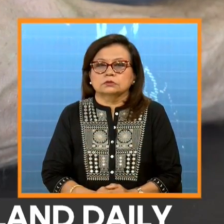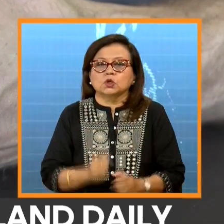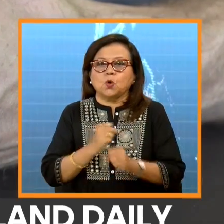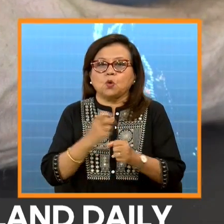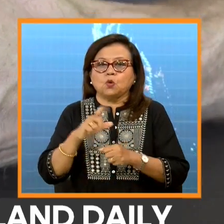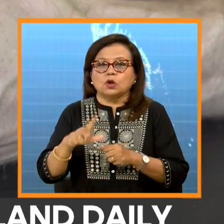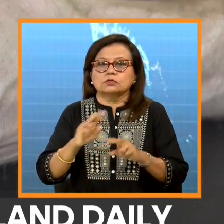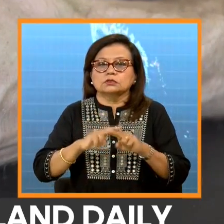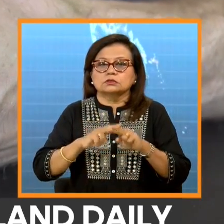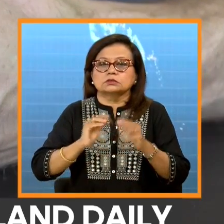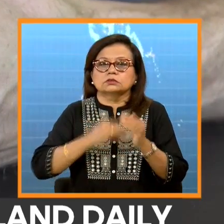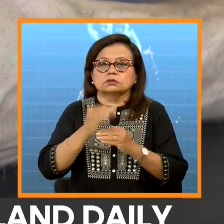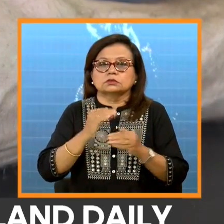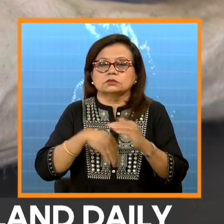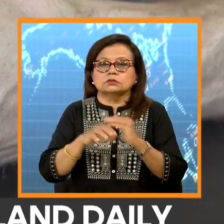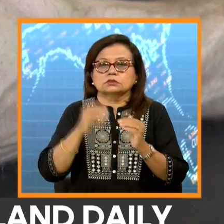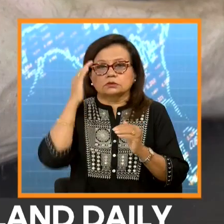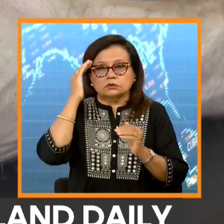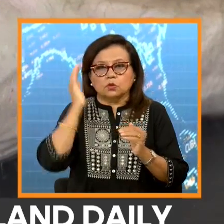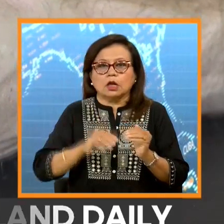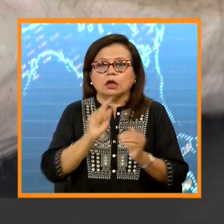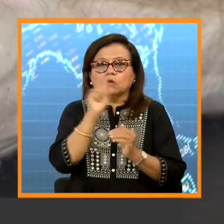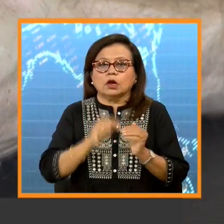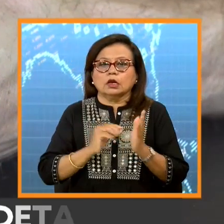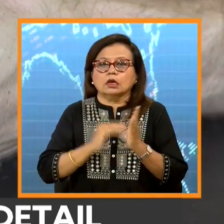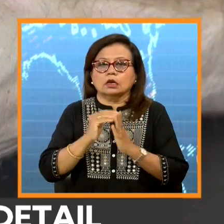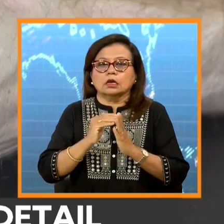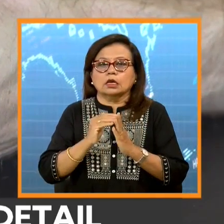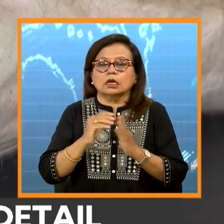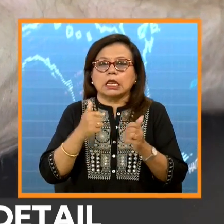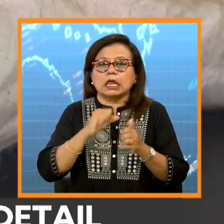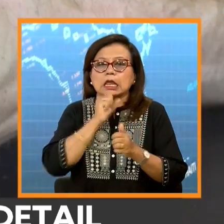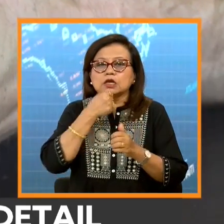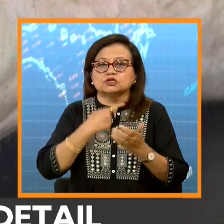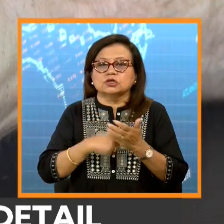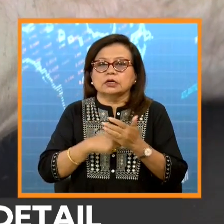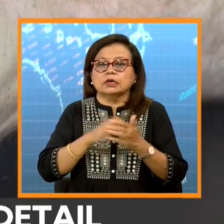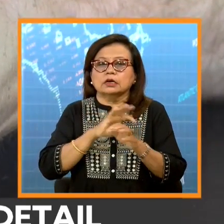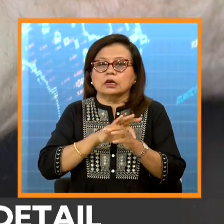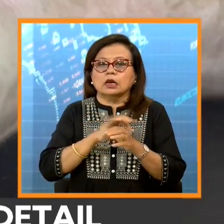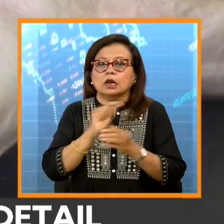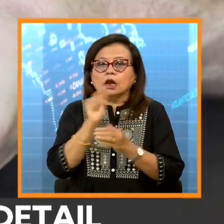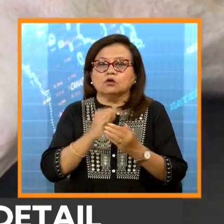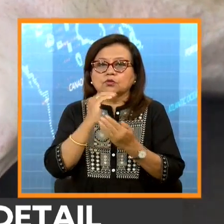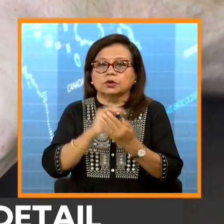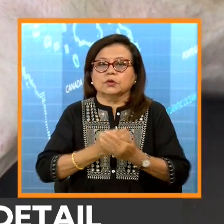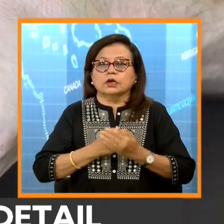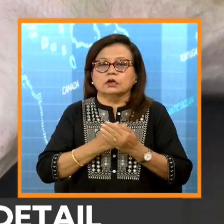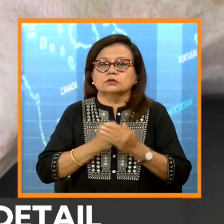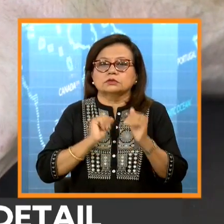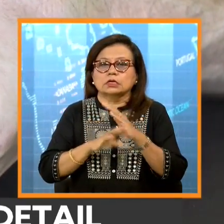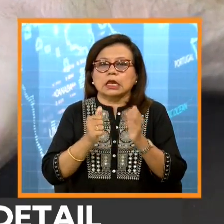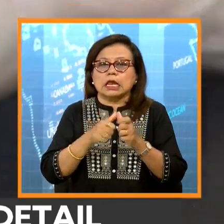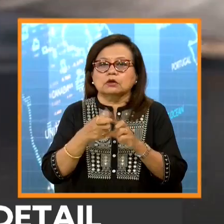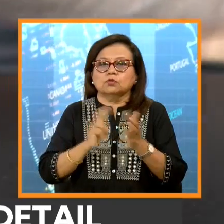Now, the goal is to further our understanding of why people develop age-related illnesses, how to prevent these diseases from reaching an